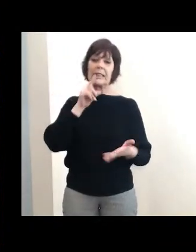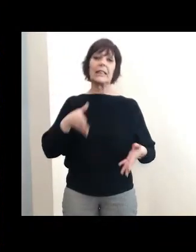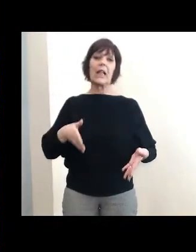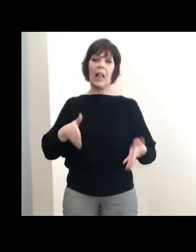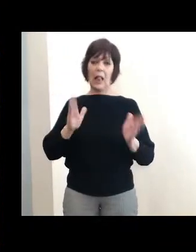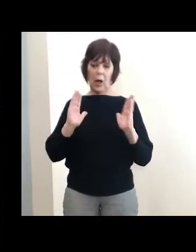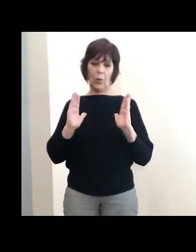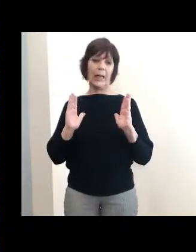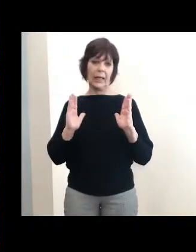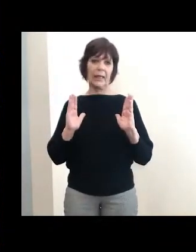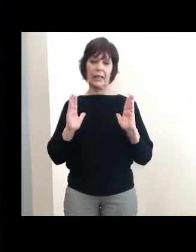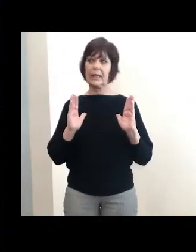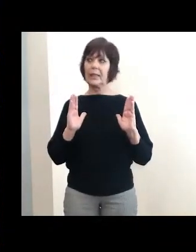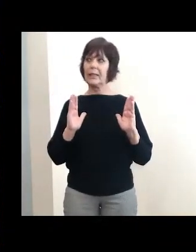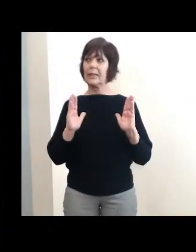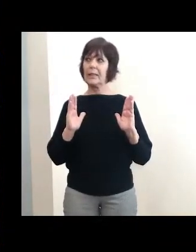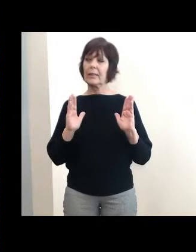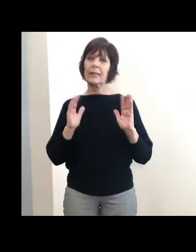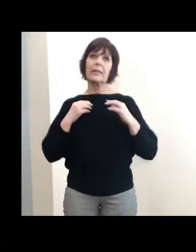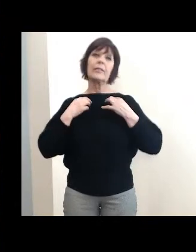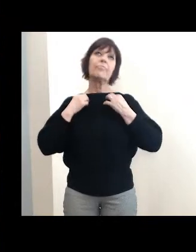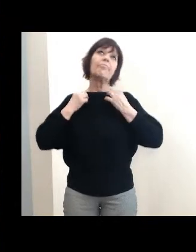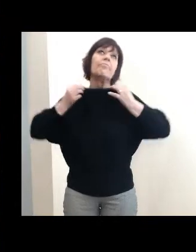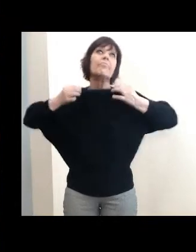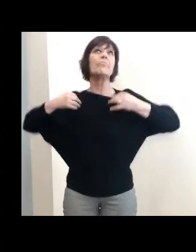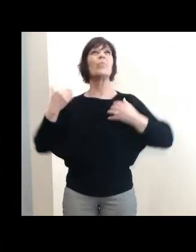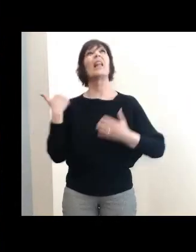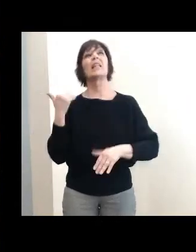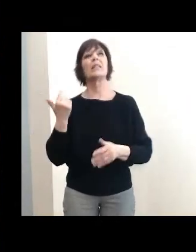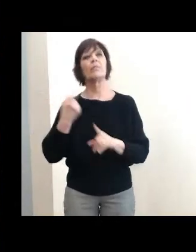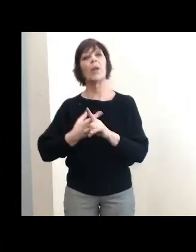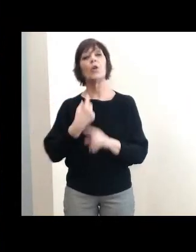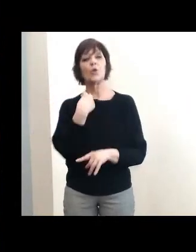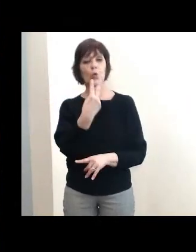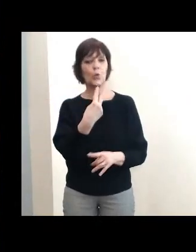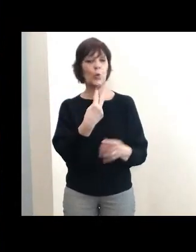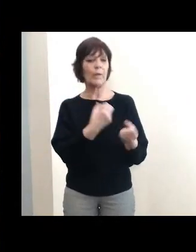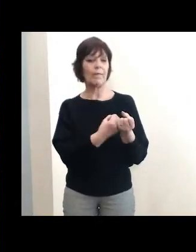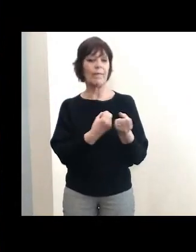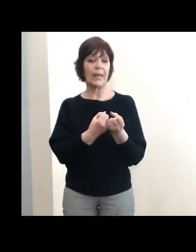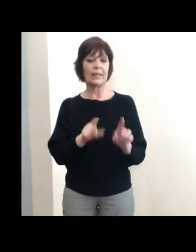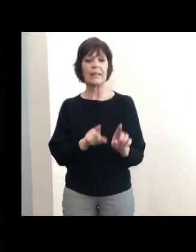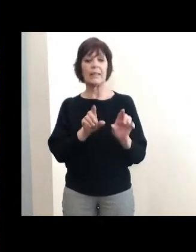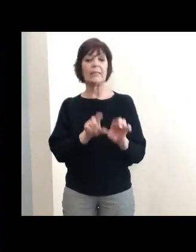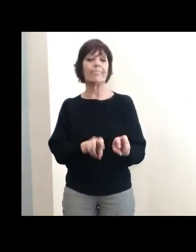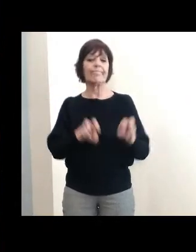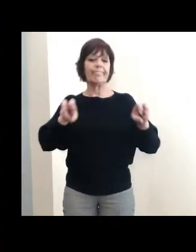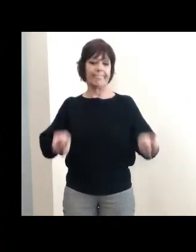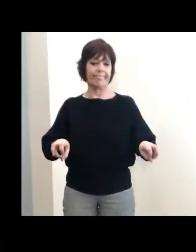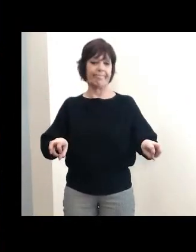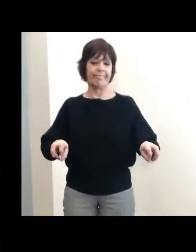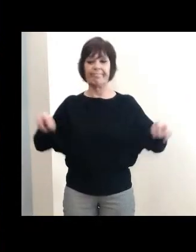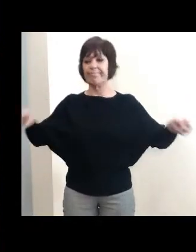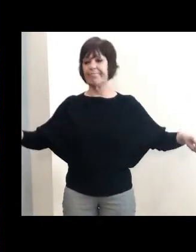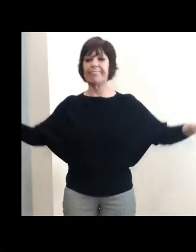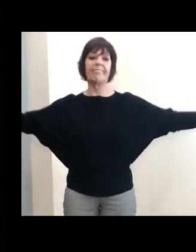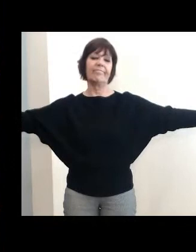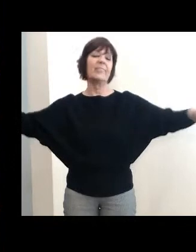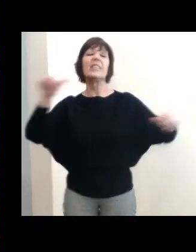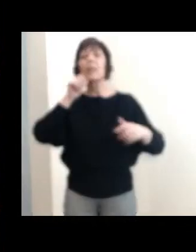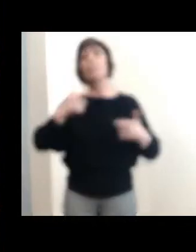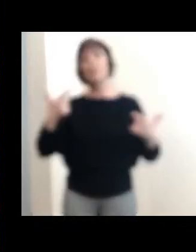allowing what we basically allowed about a month ago, 2 fans spread out, a larger facility, not a big problem.